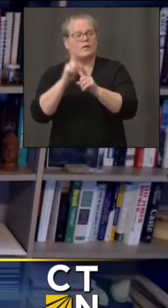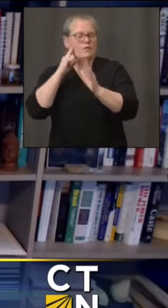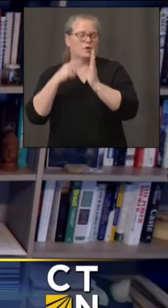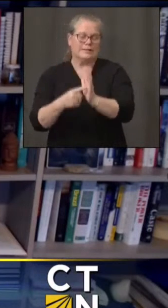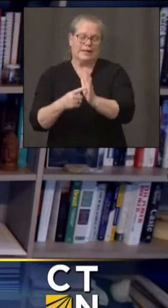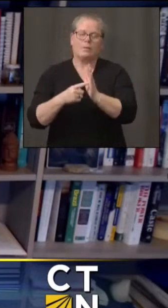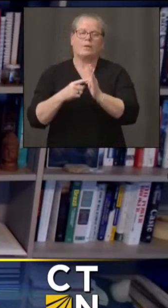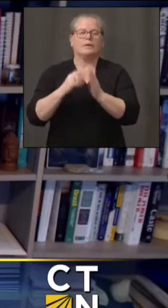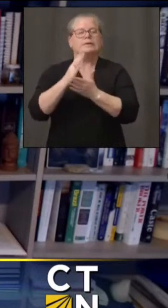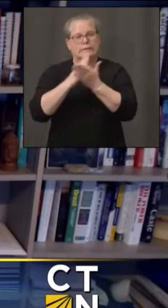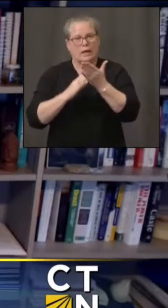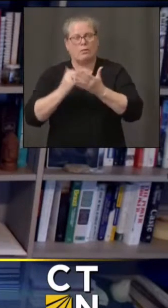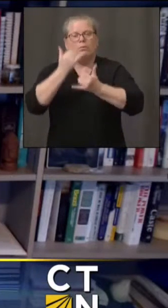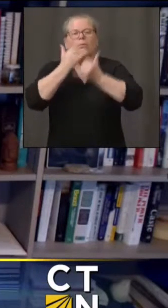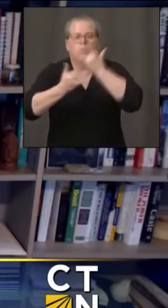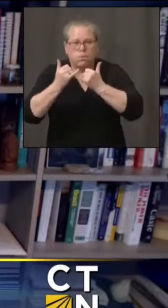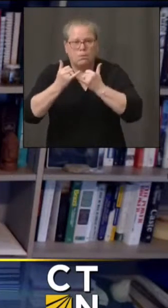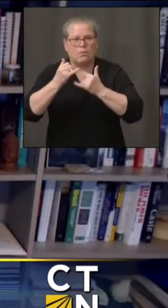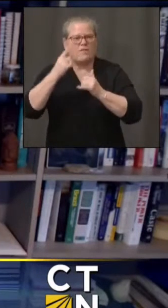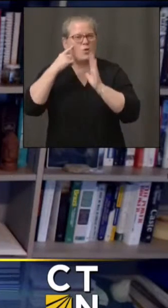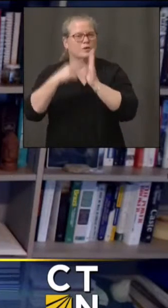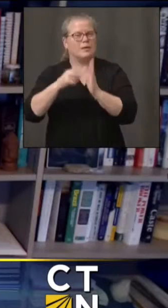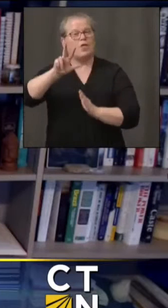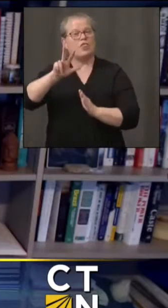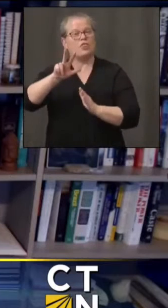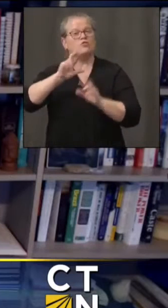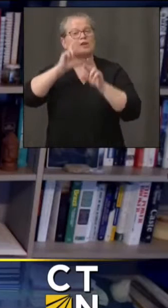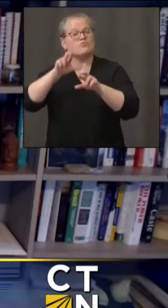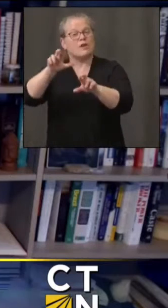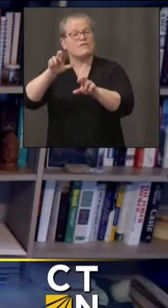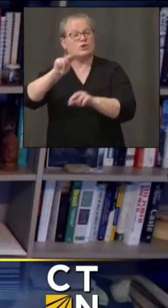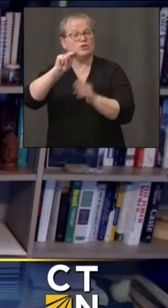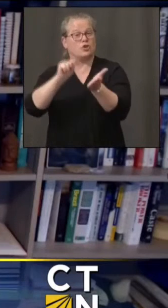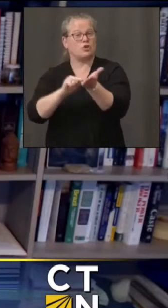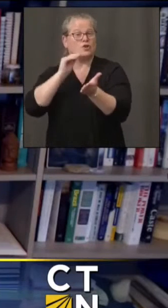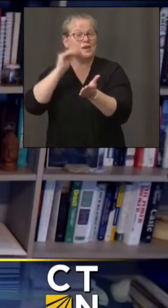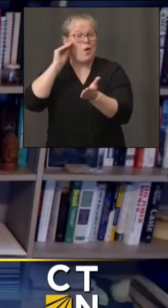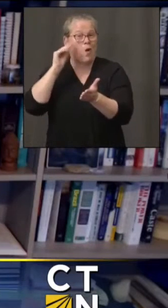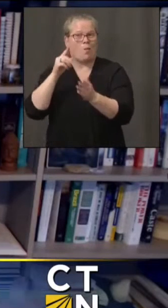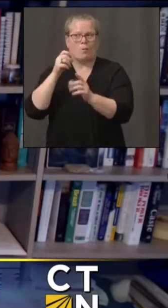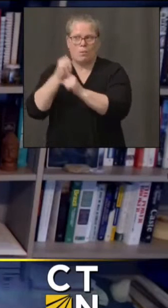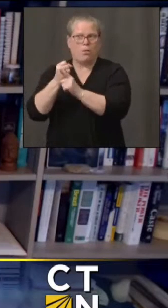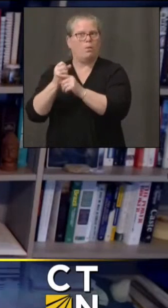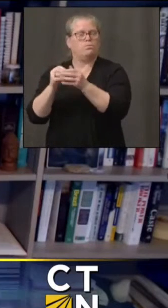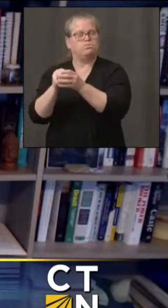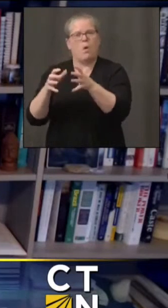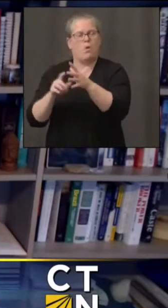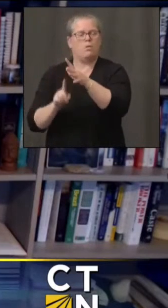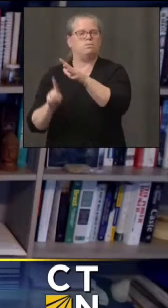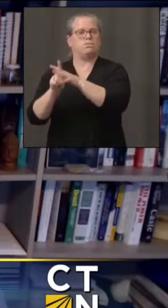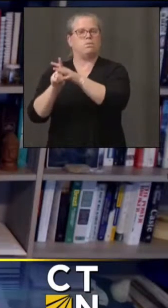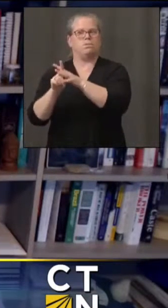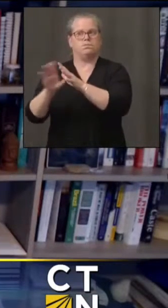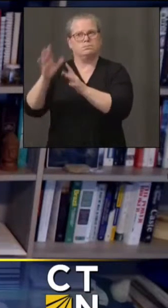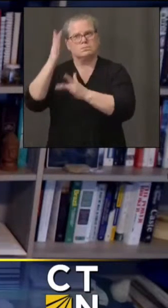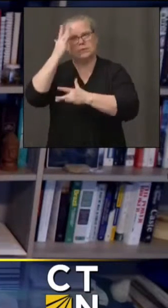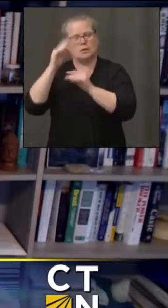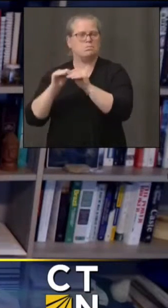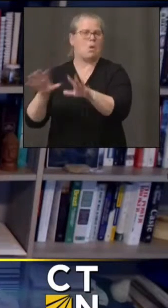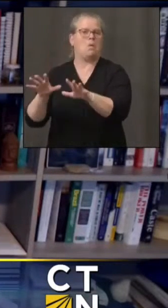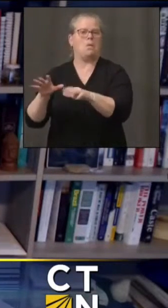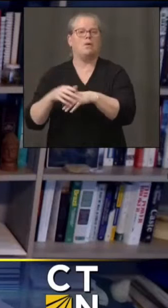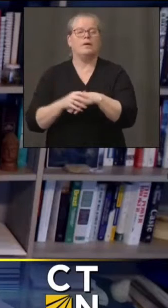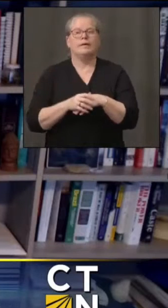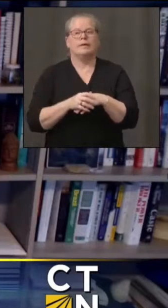We know that there are several other nursing home outbreaks, but for the most part, in this second